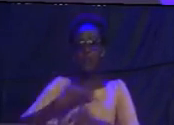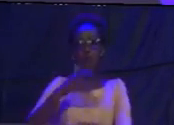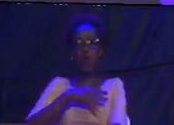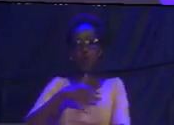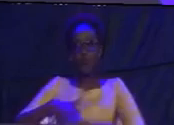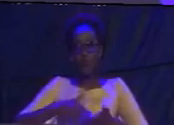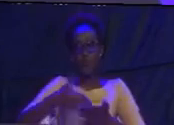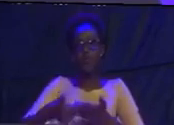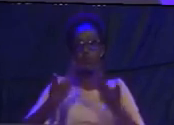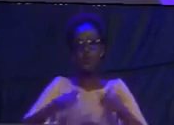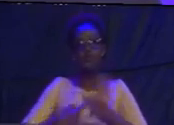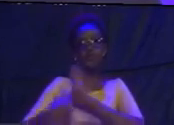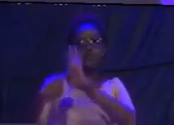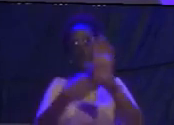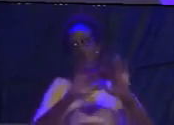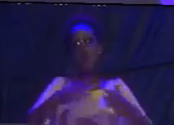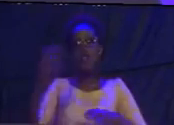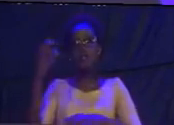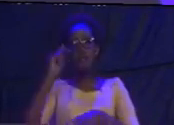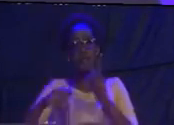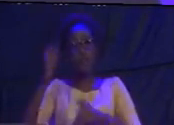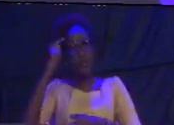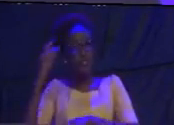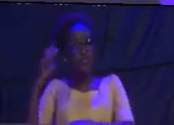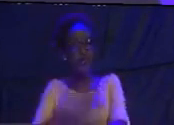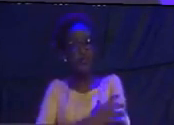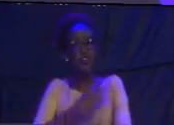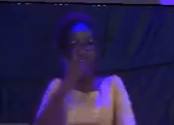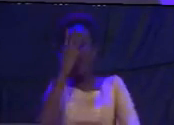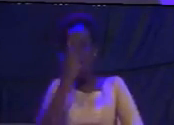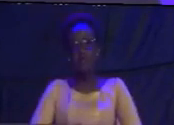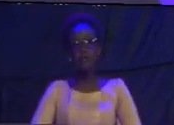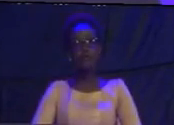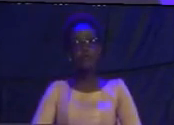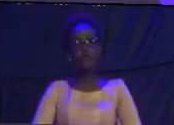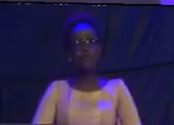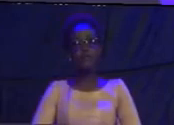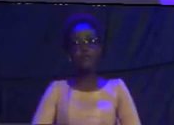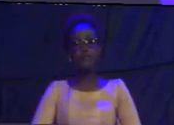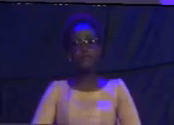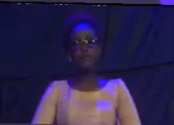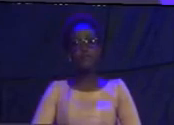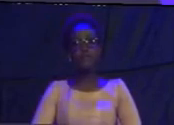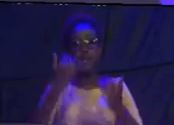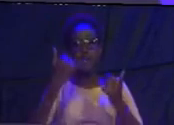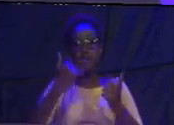ones. God is going to use our weakness to shame those who are strong.